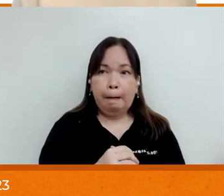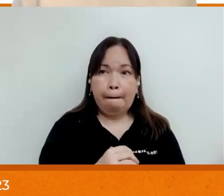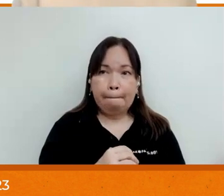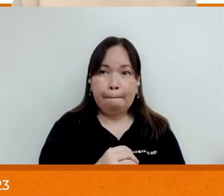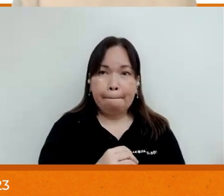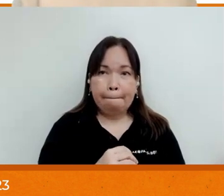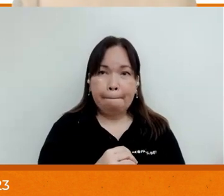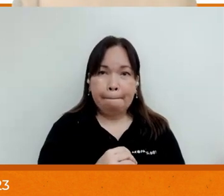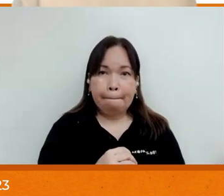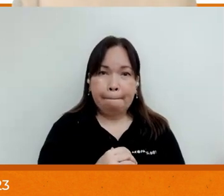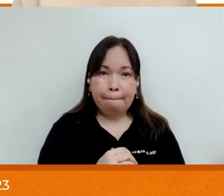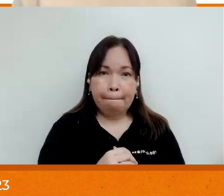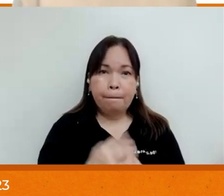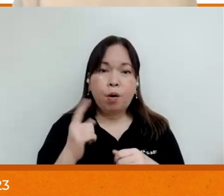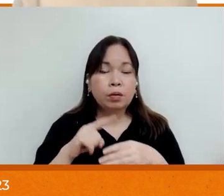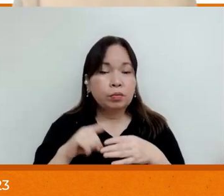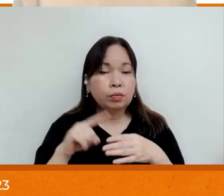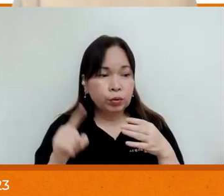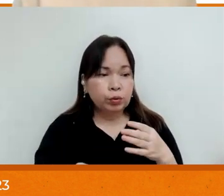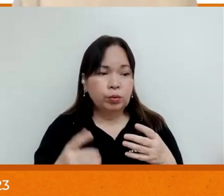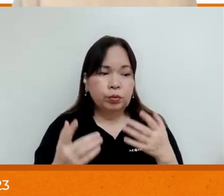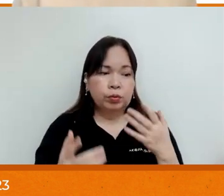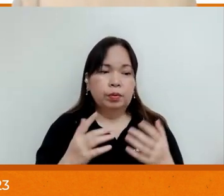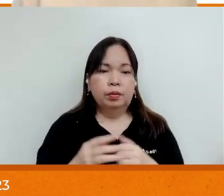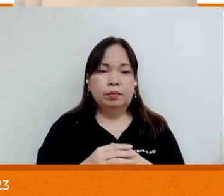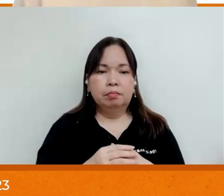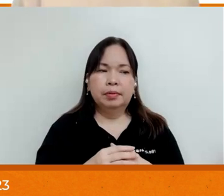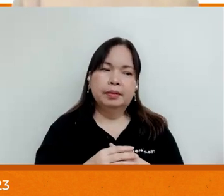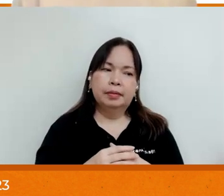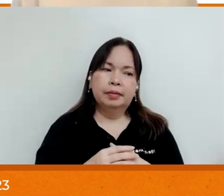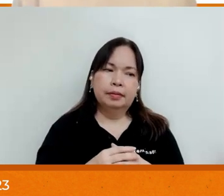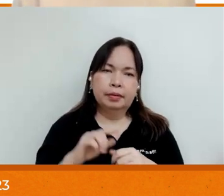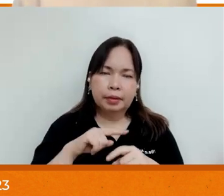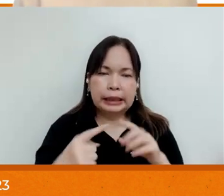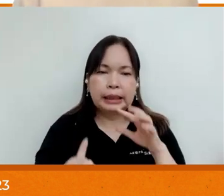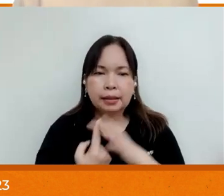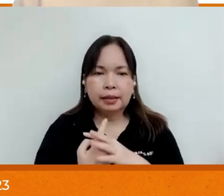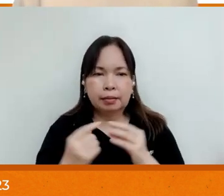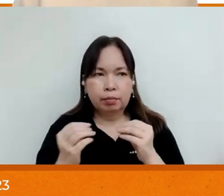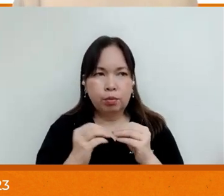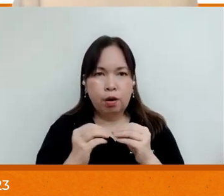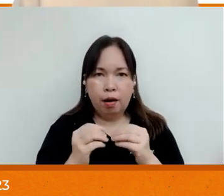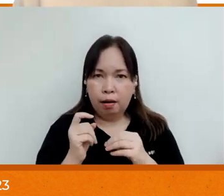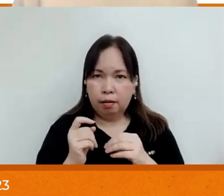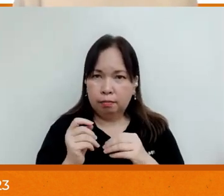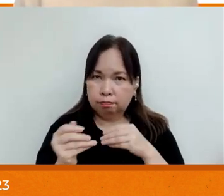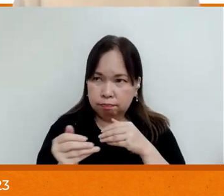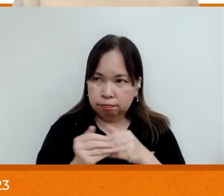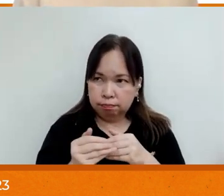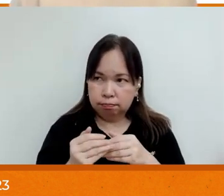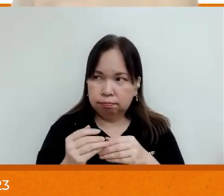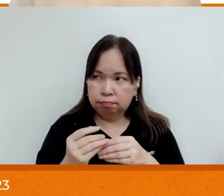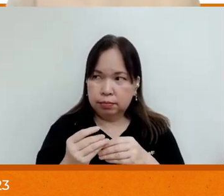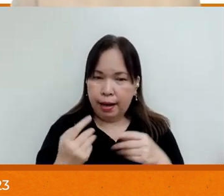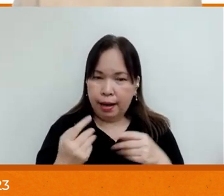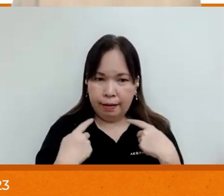parang the outcomes can come up sooner than later. So, yeah. So